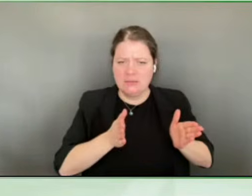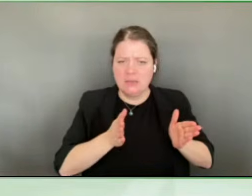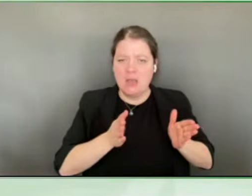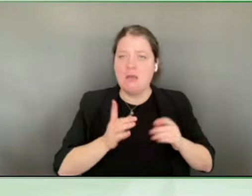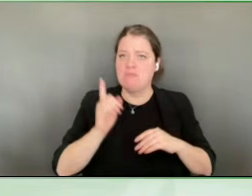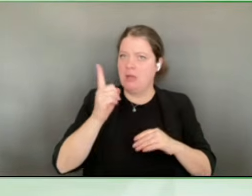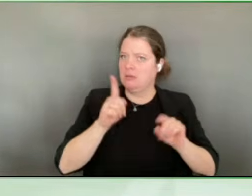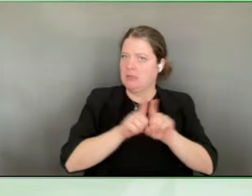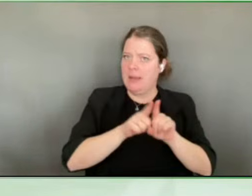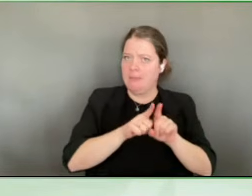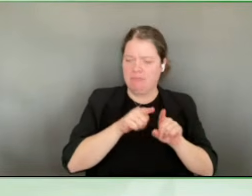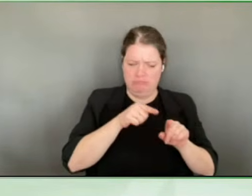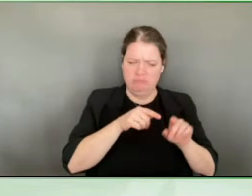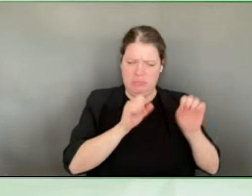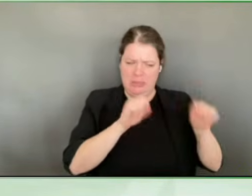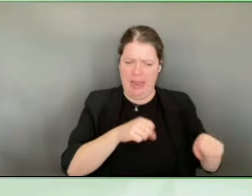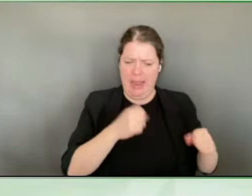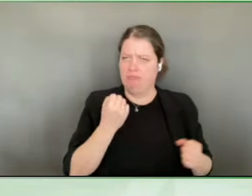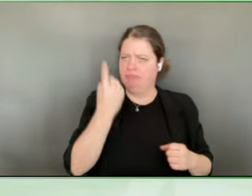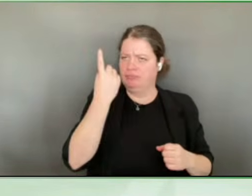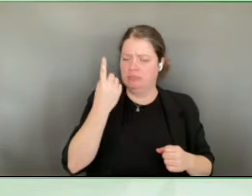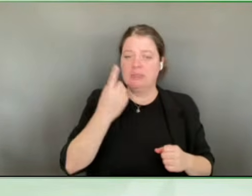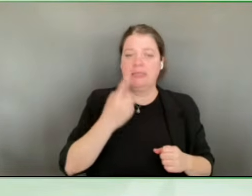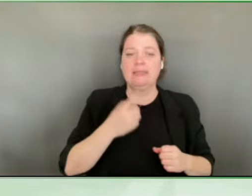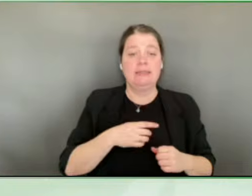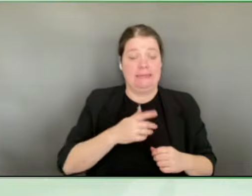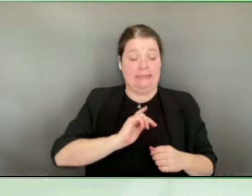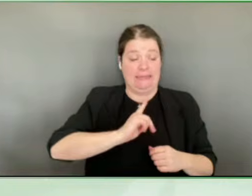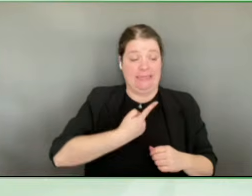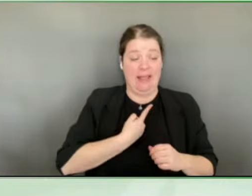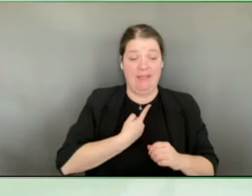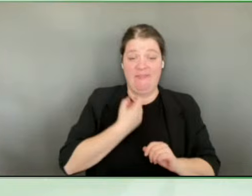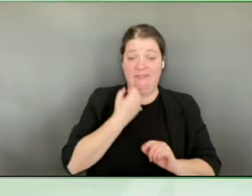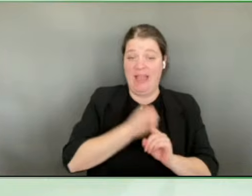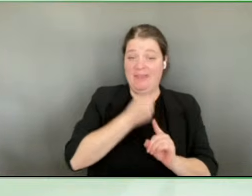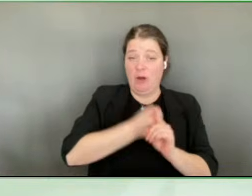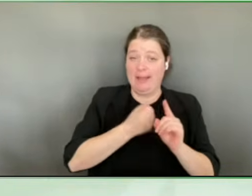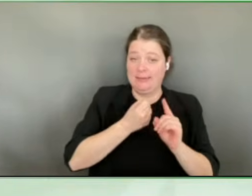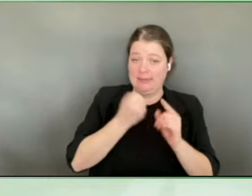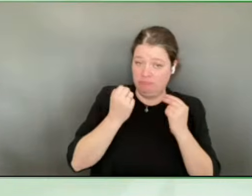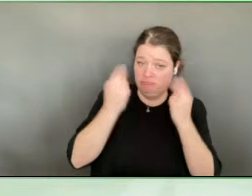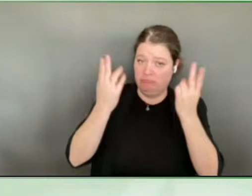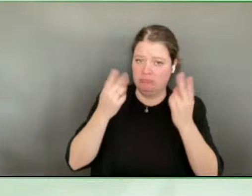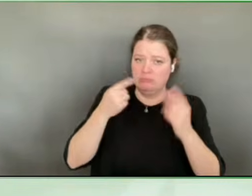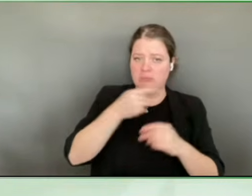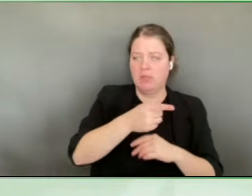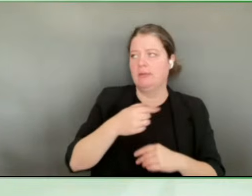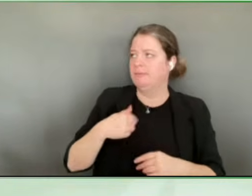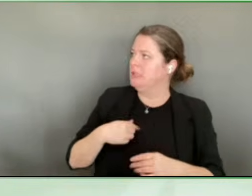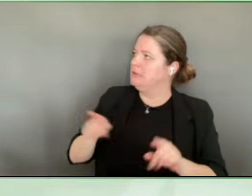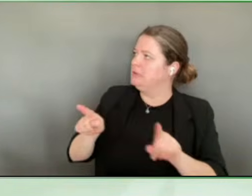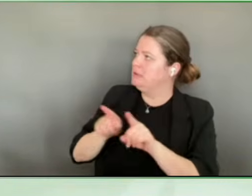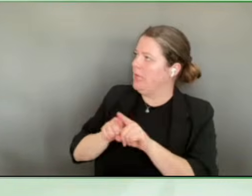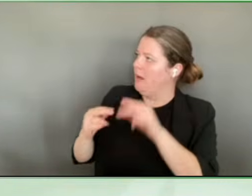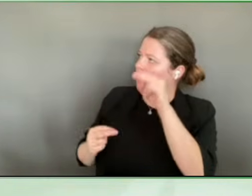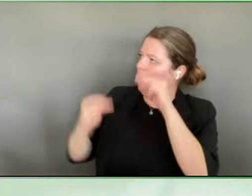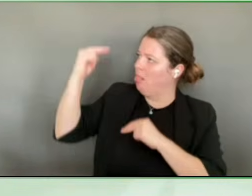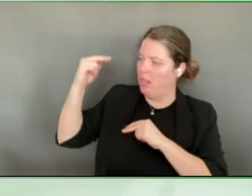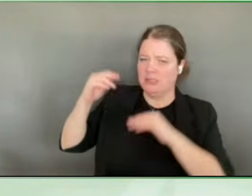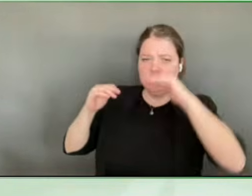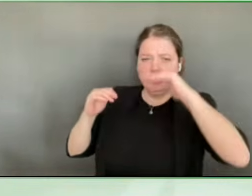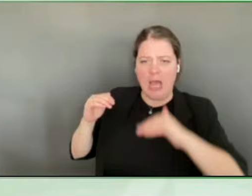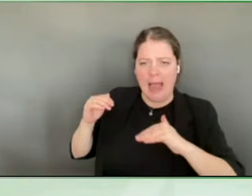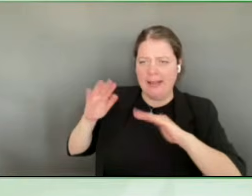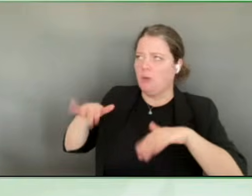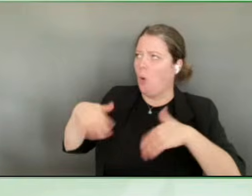of the messages I always get from self-advocates is that I'm always being treated like a child, and people are talking to me like I'm an idiot. I'm not an